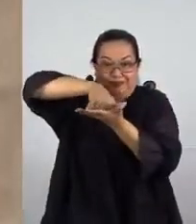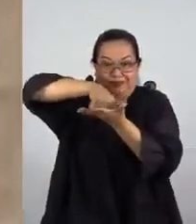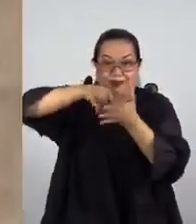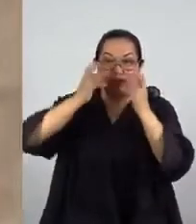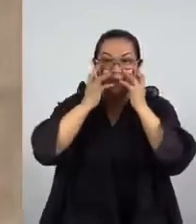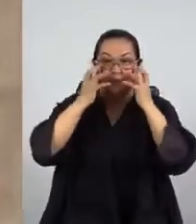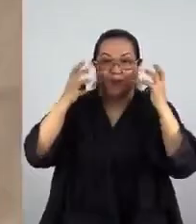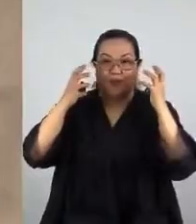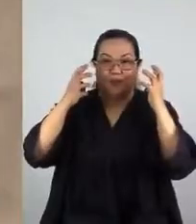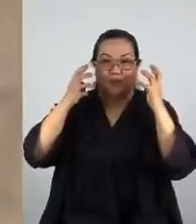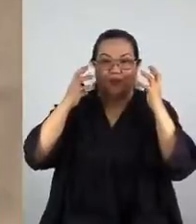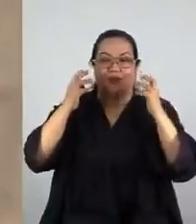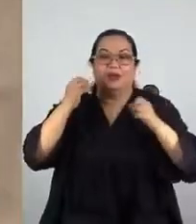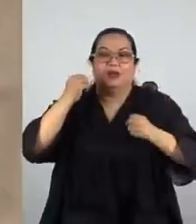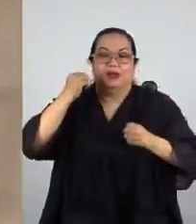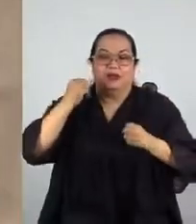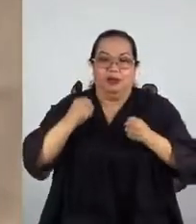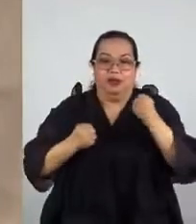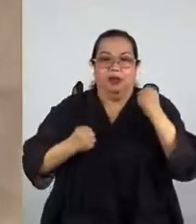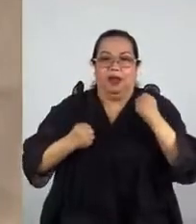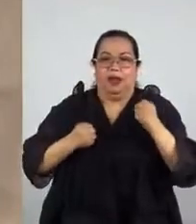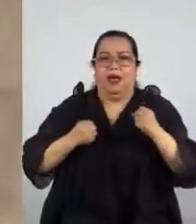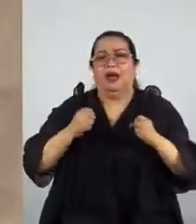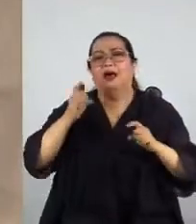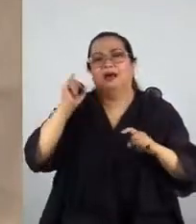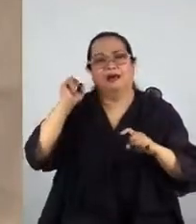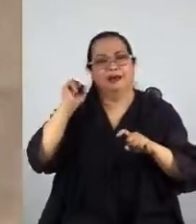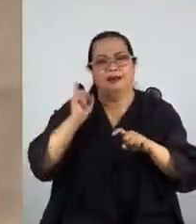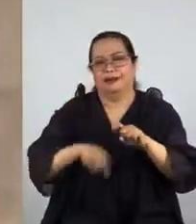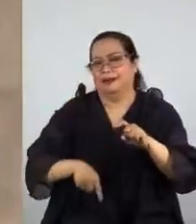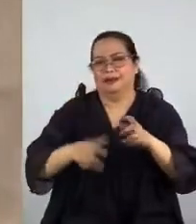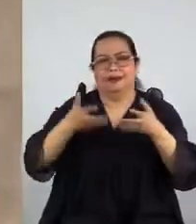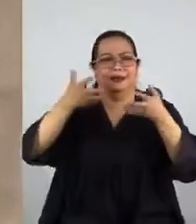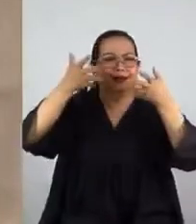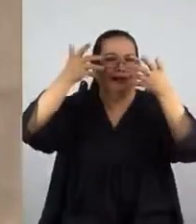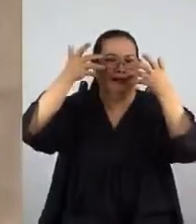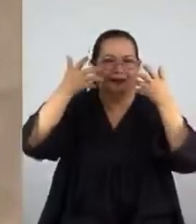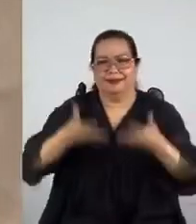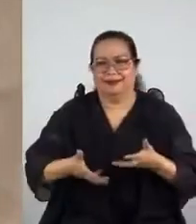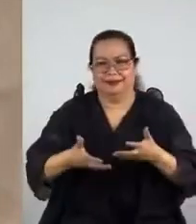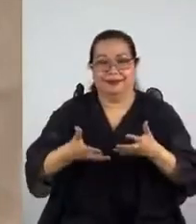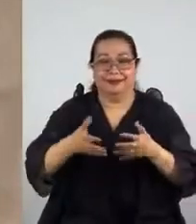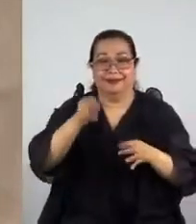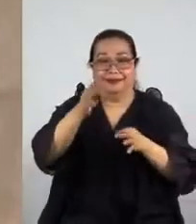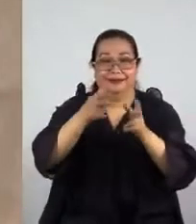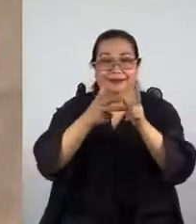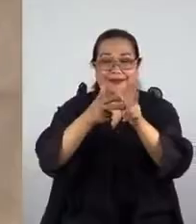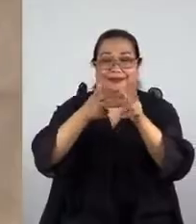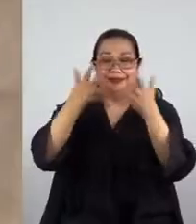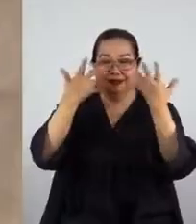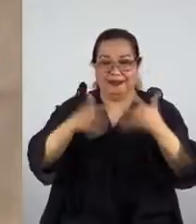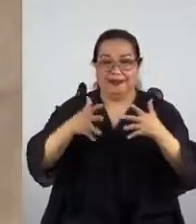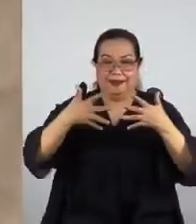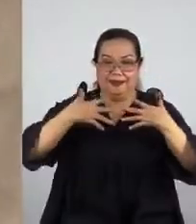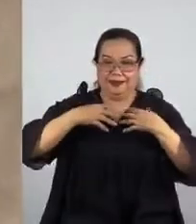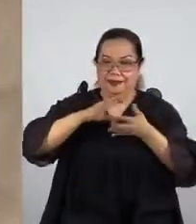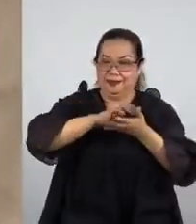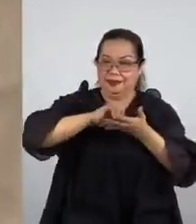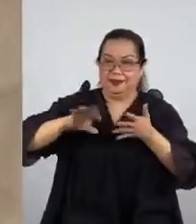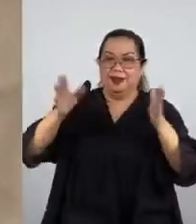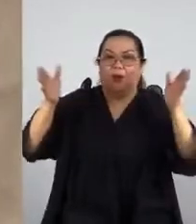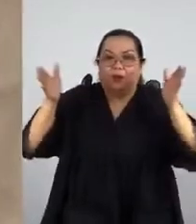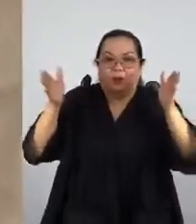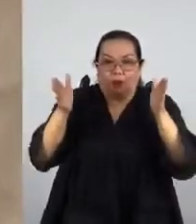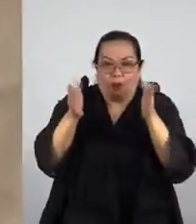a 1-hour brisk walking. If I will ever run again, I need to shed this unnecessary